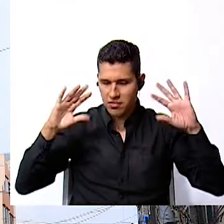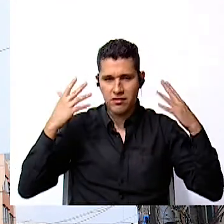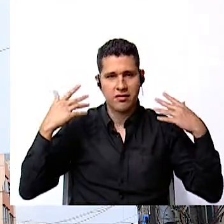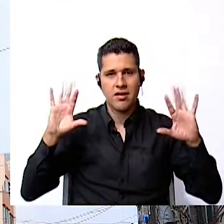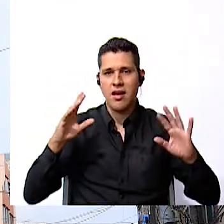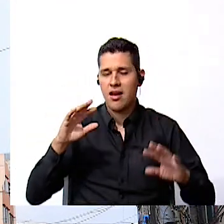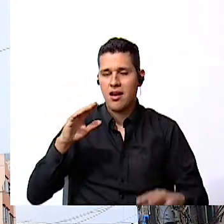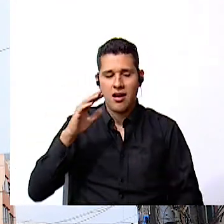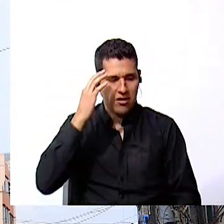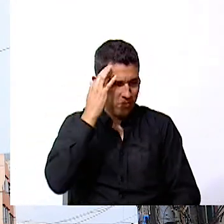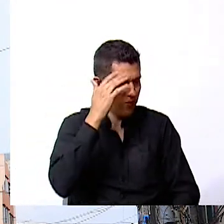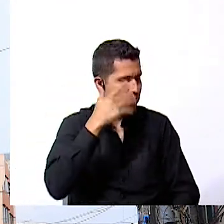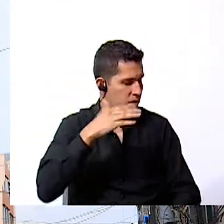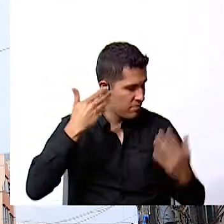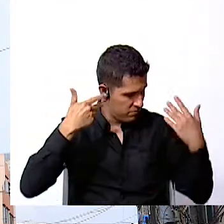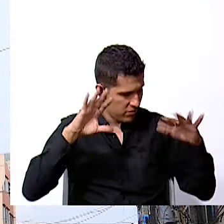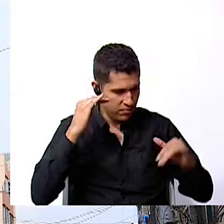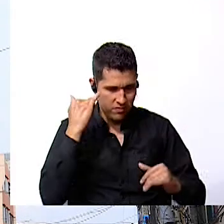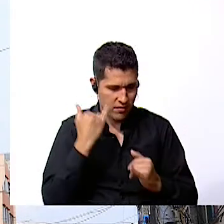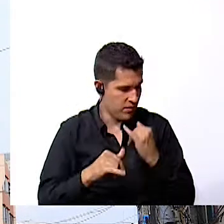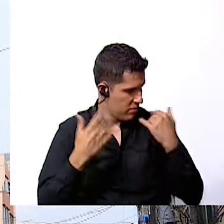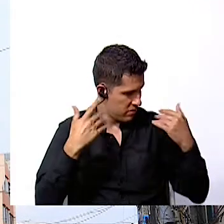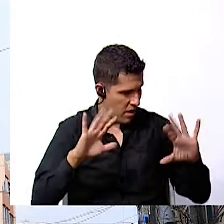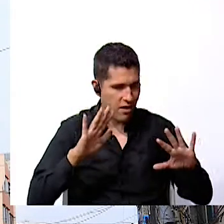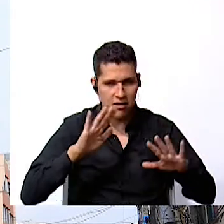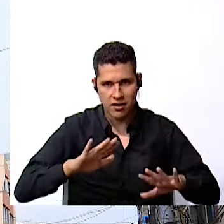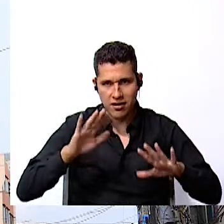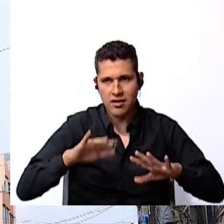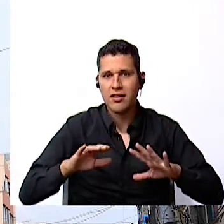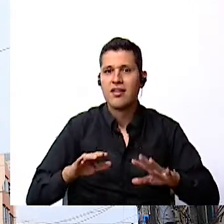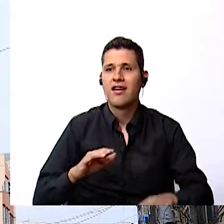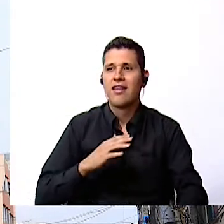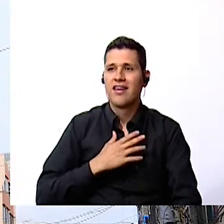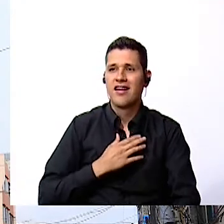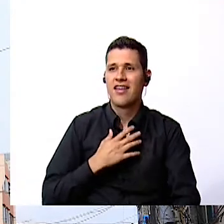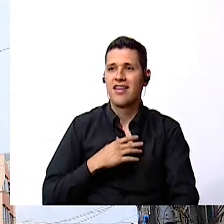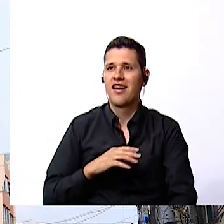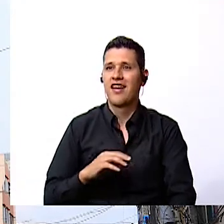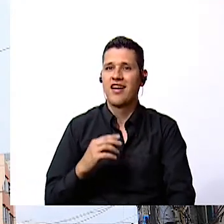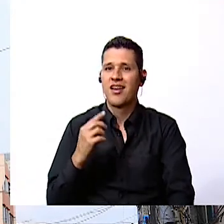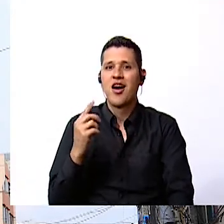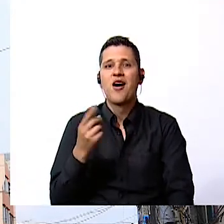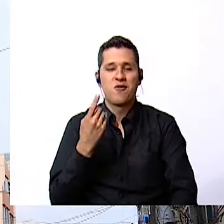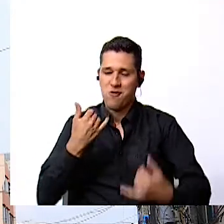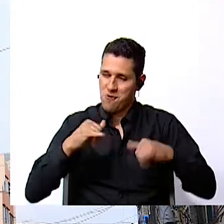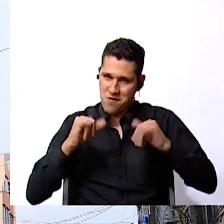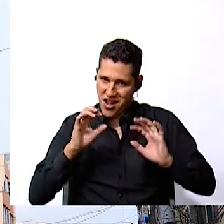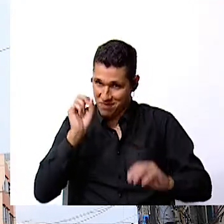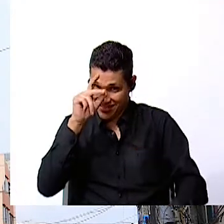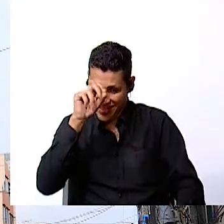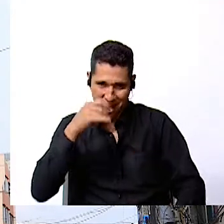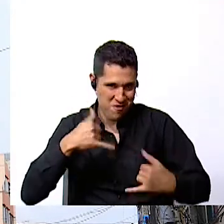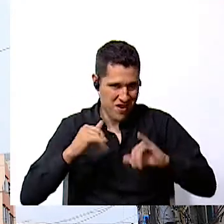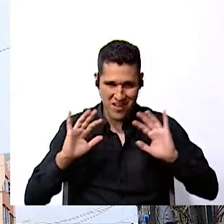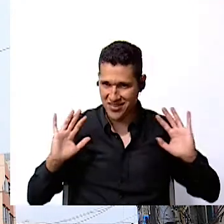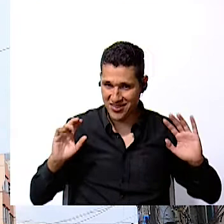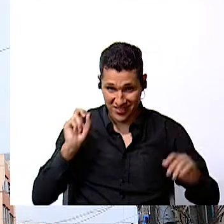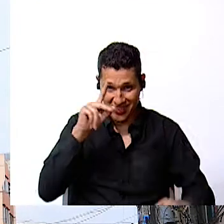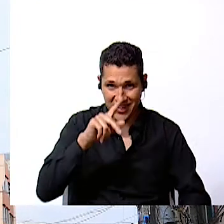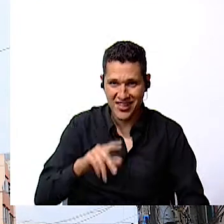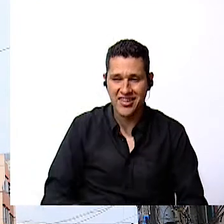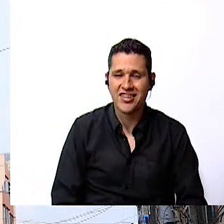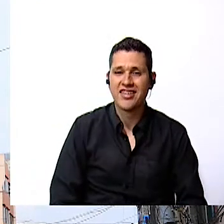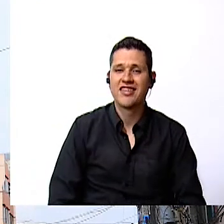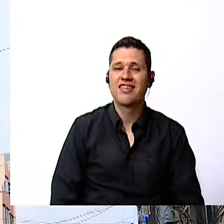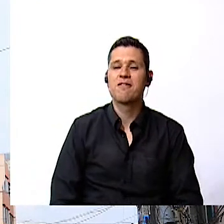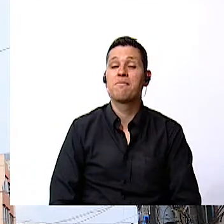Remember, we are just pretending. We are playing. Okay, just in case. Now, what